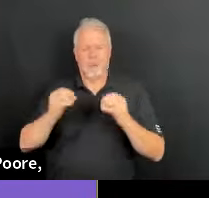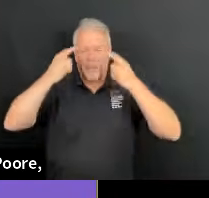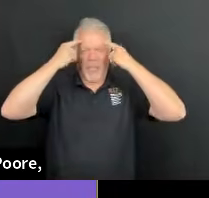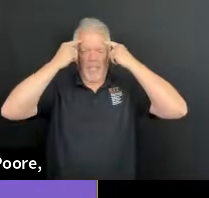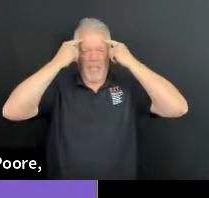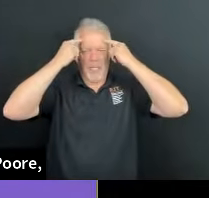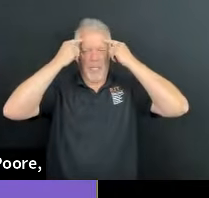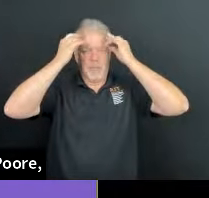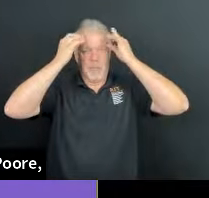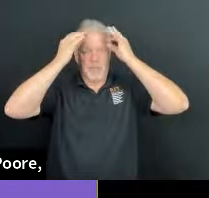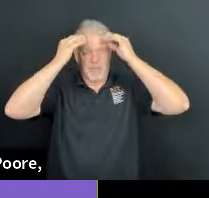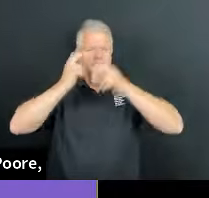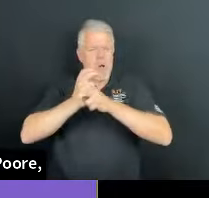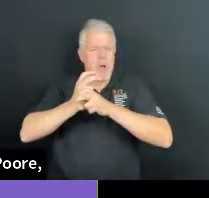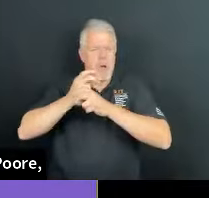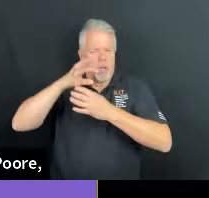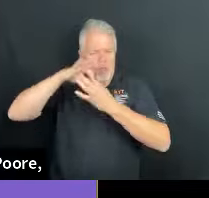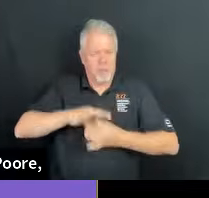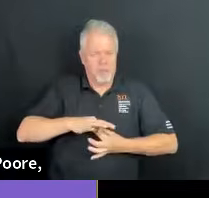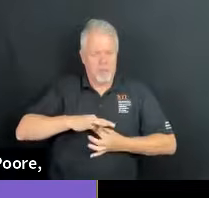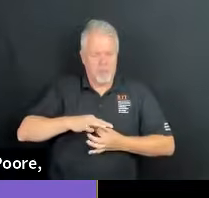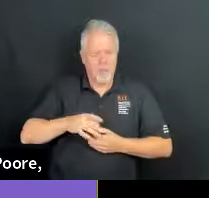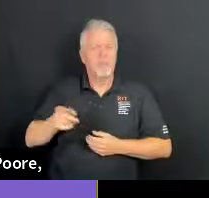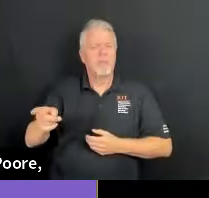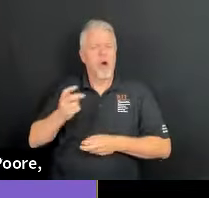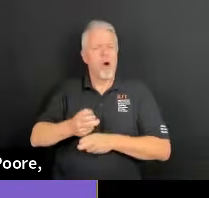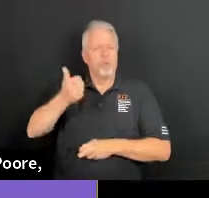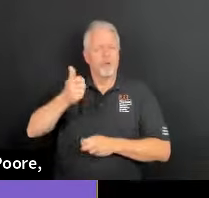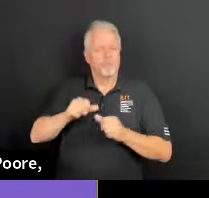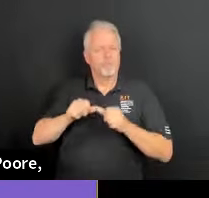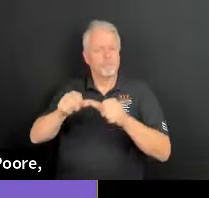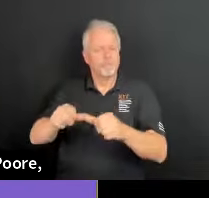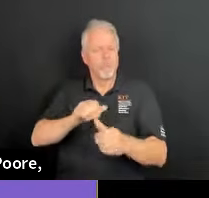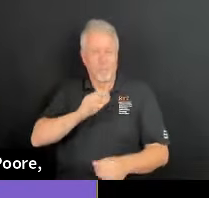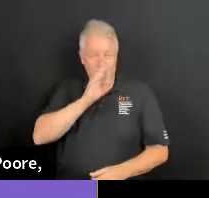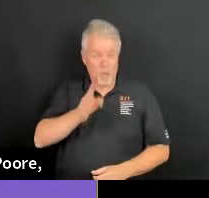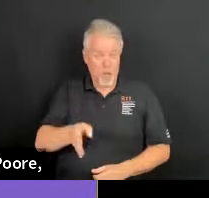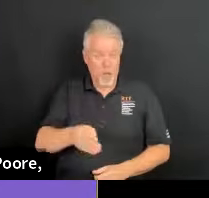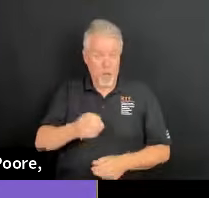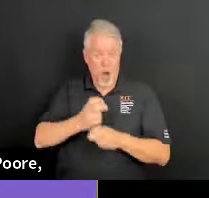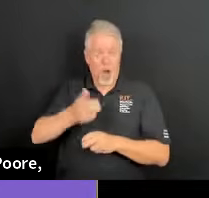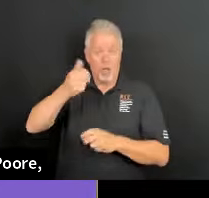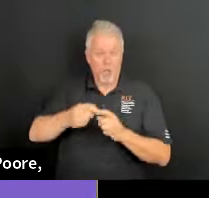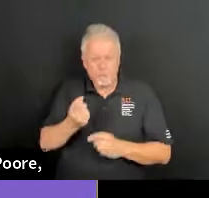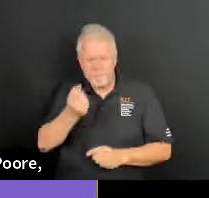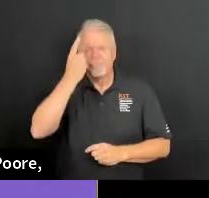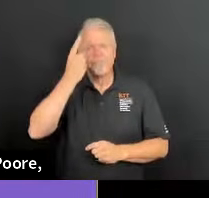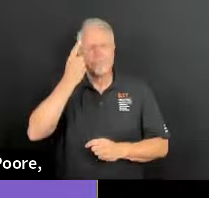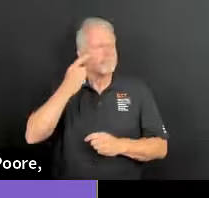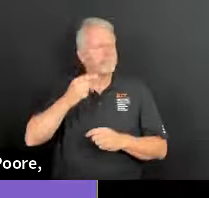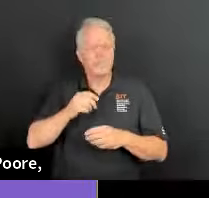are, you know, intellectual professionals tend to be people who have a hard time connecting that brain to the